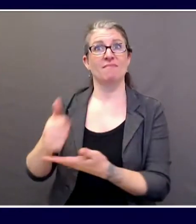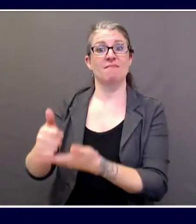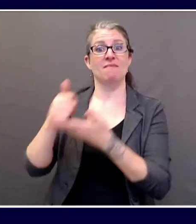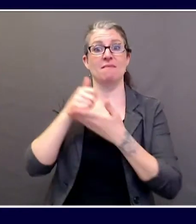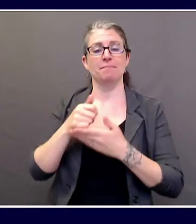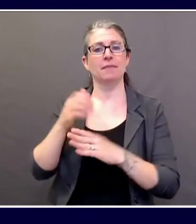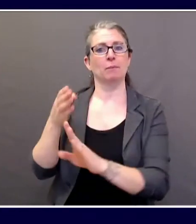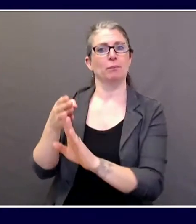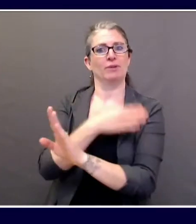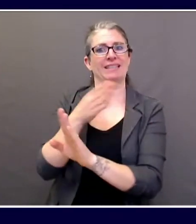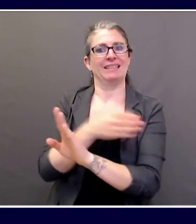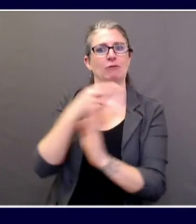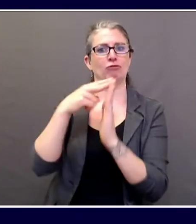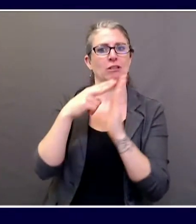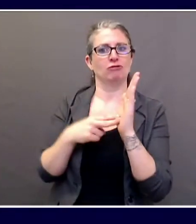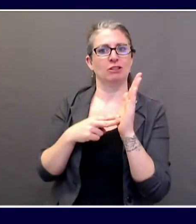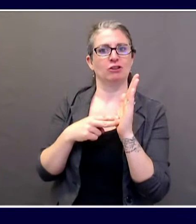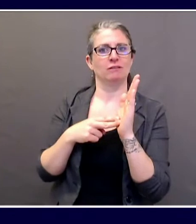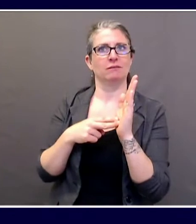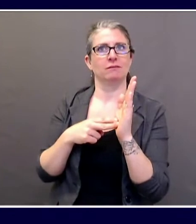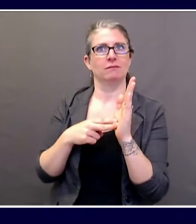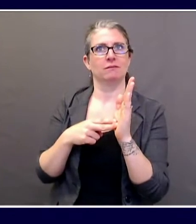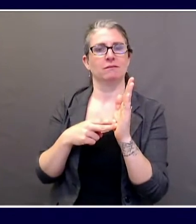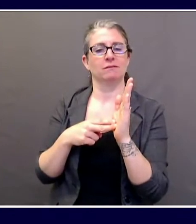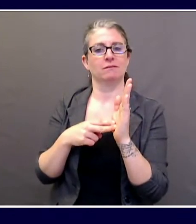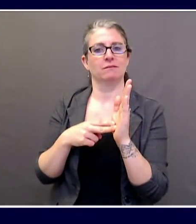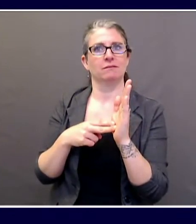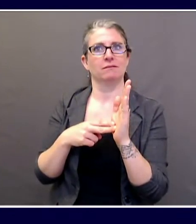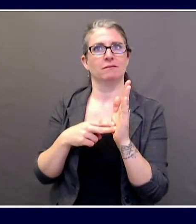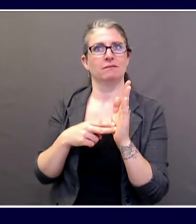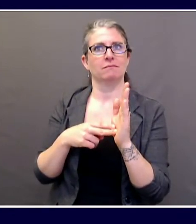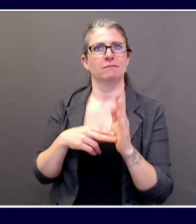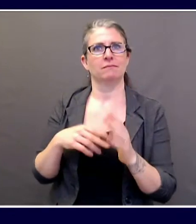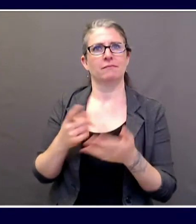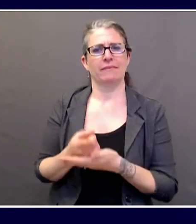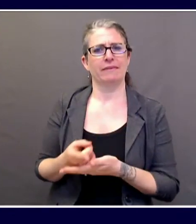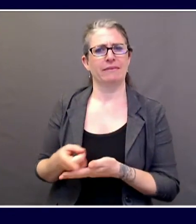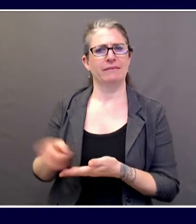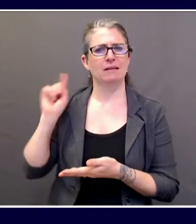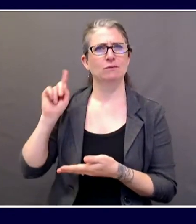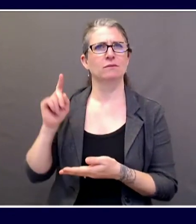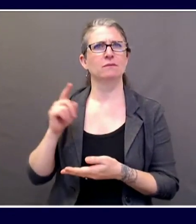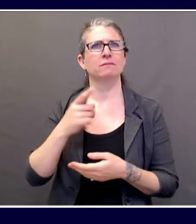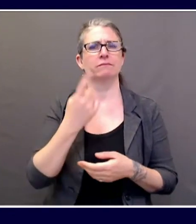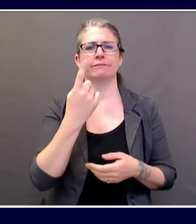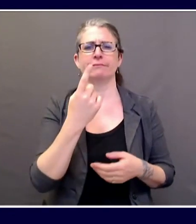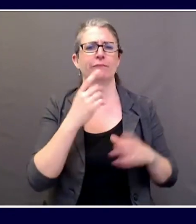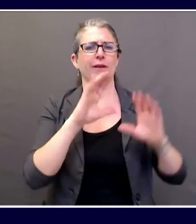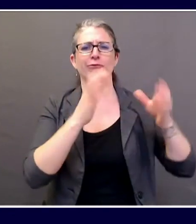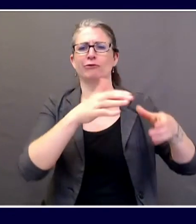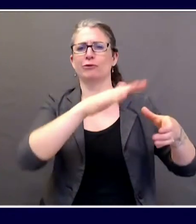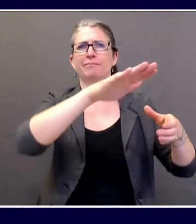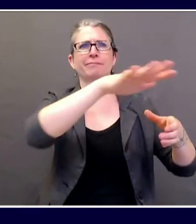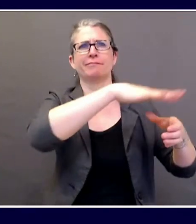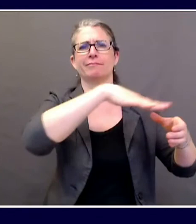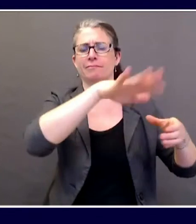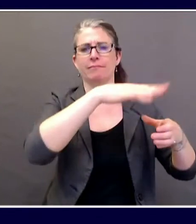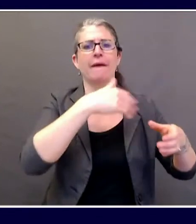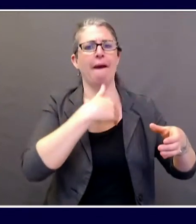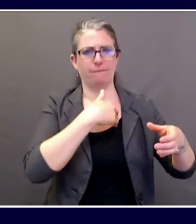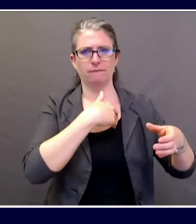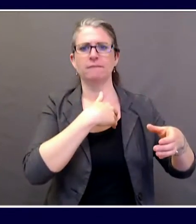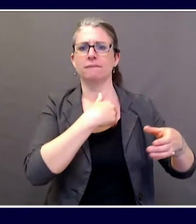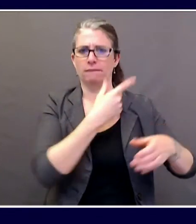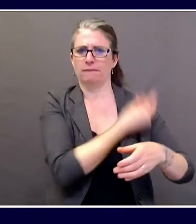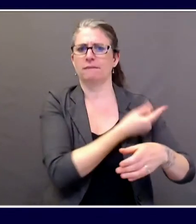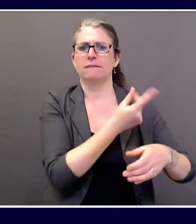of a group that's running a large-scale vaccination site here in Maine. And this is a week and a half. And they had a lot of unfilled appointments.